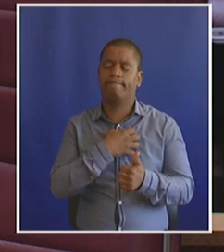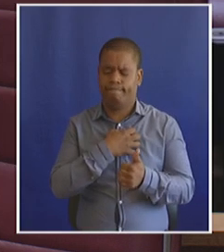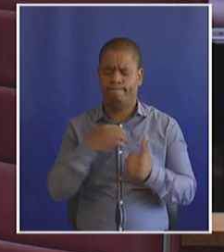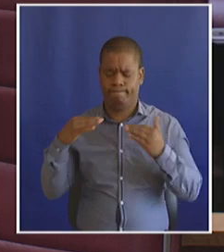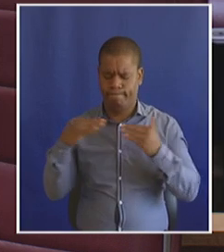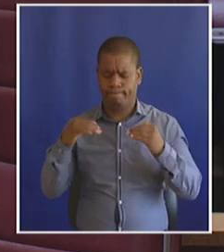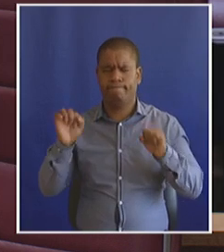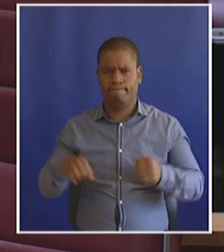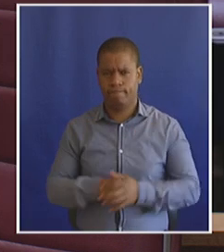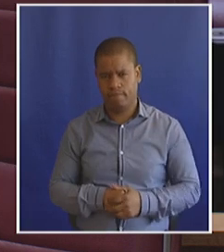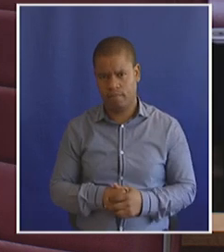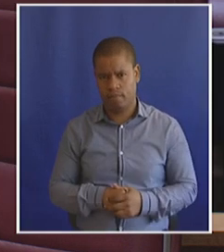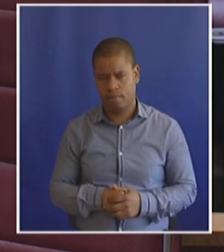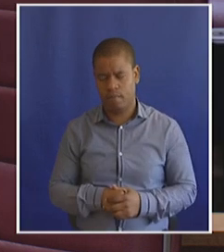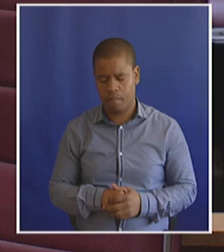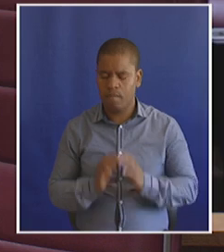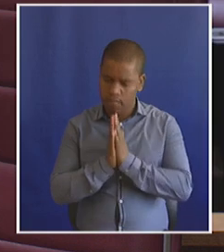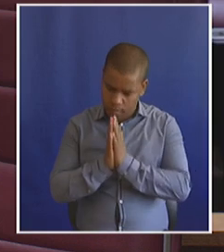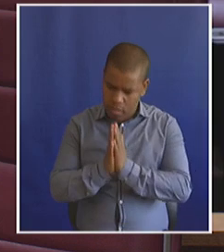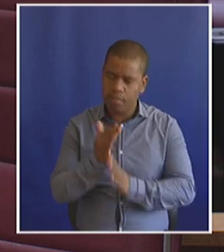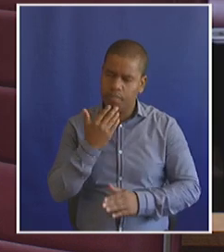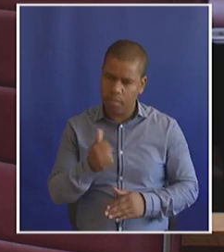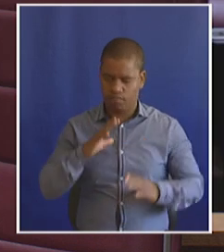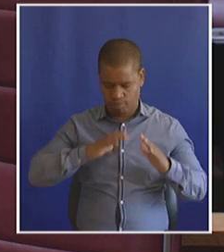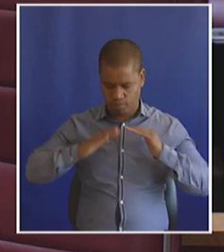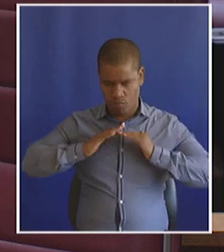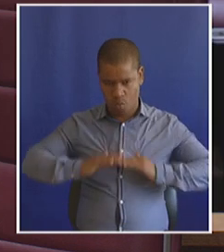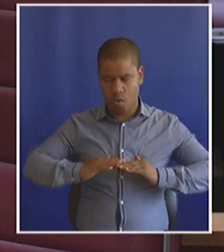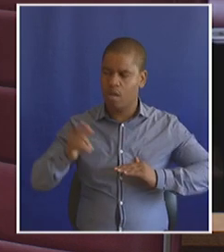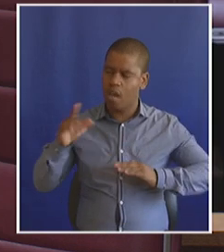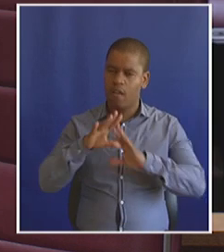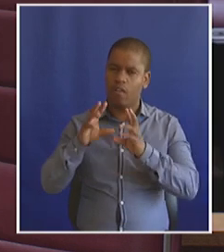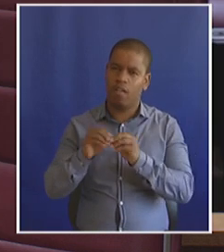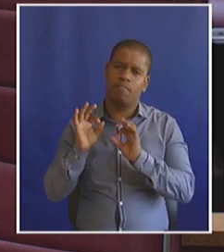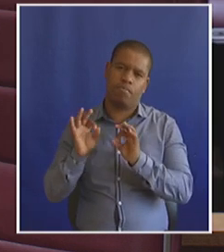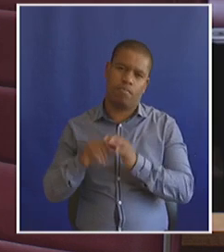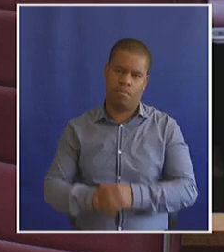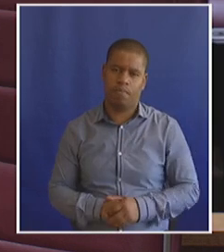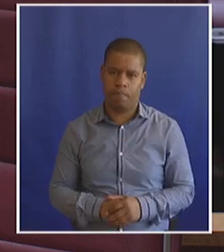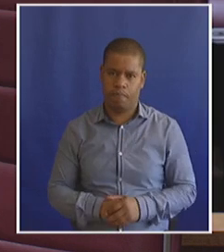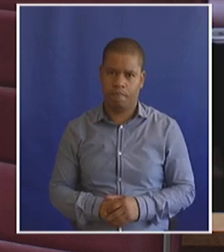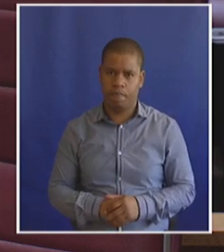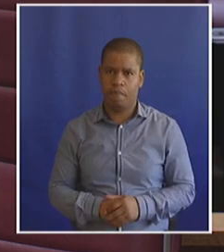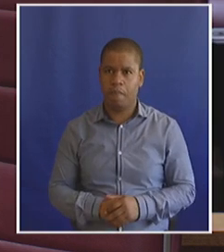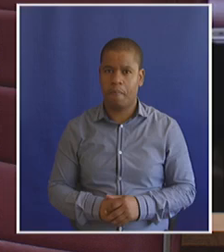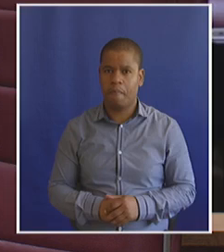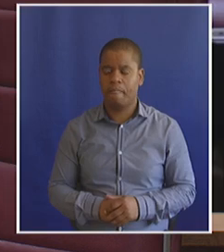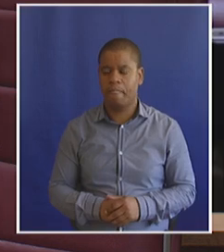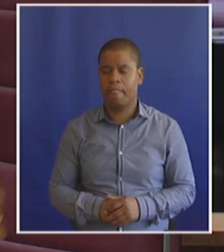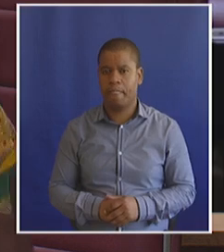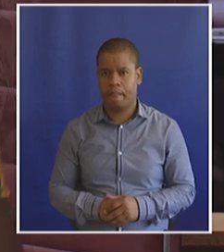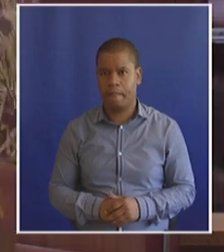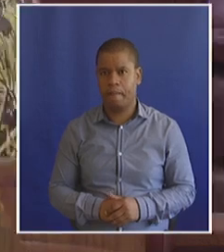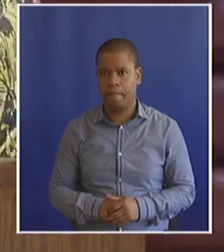task. So let the member be reassured. Everything will be okay. Thank you very much. Thank